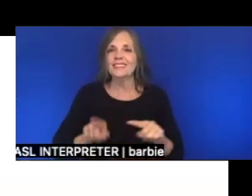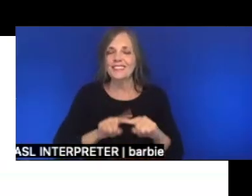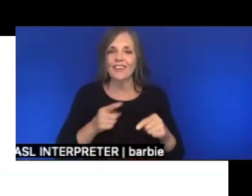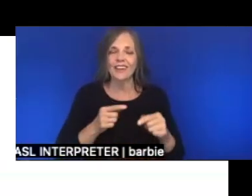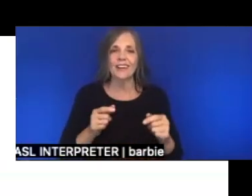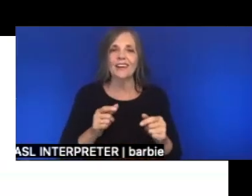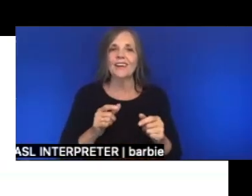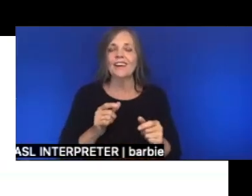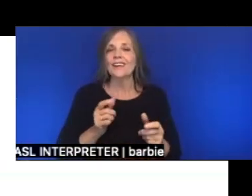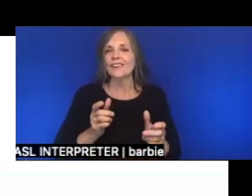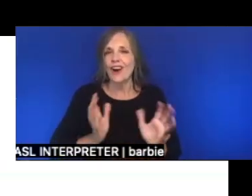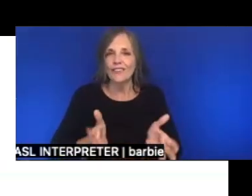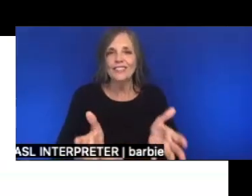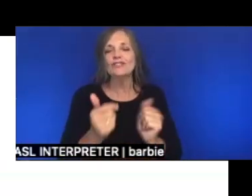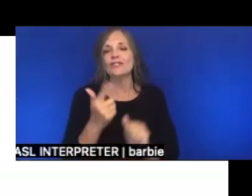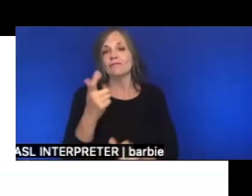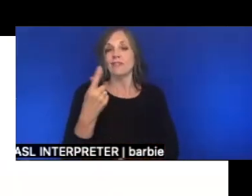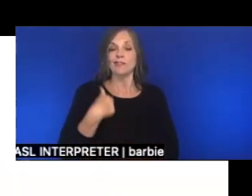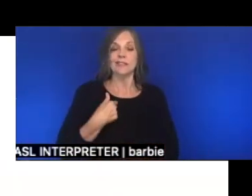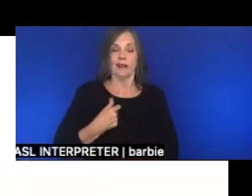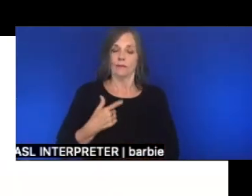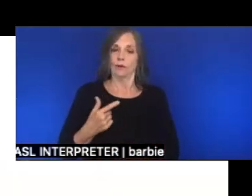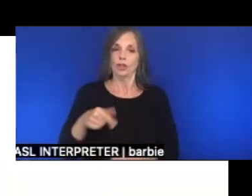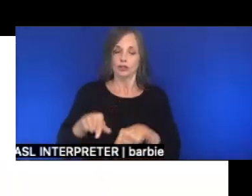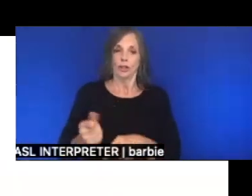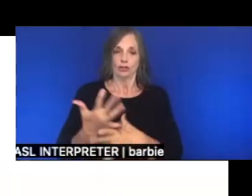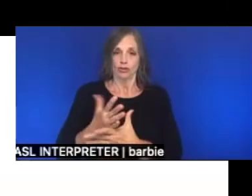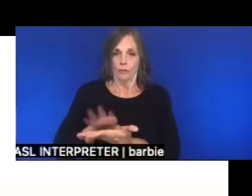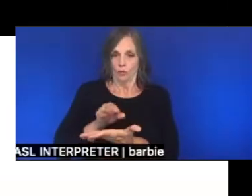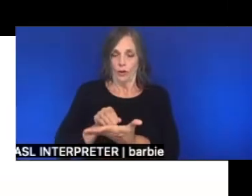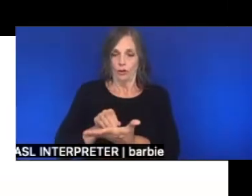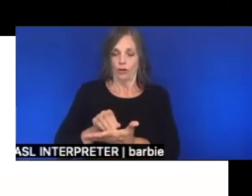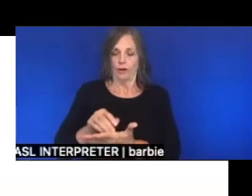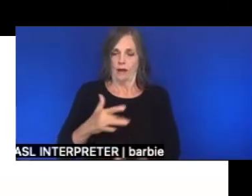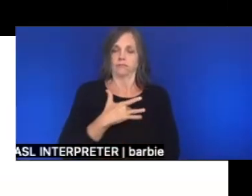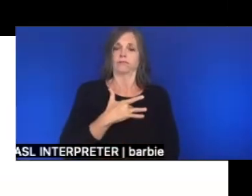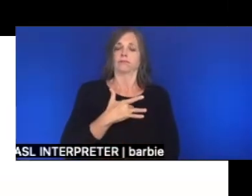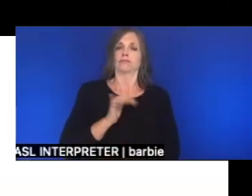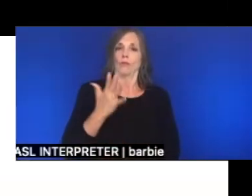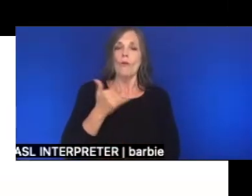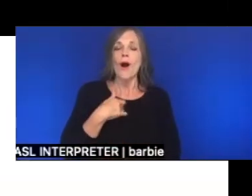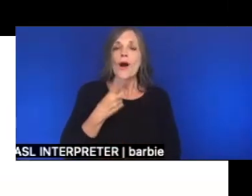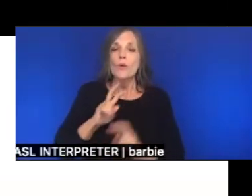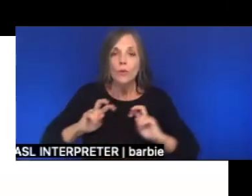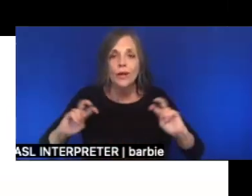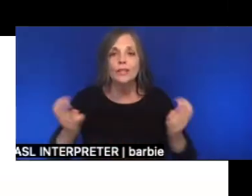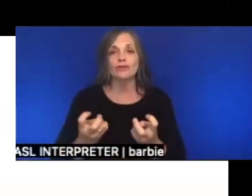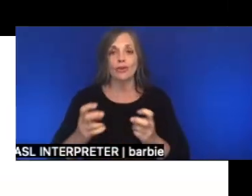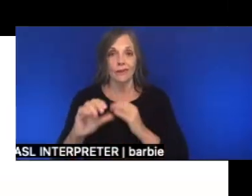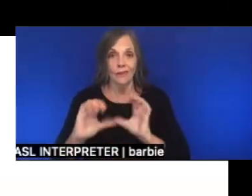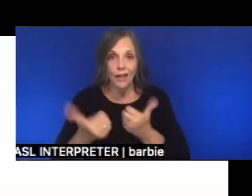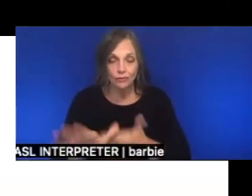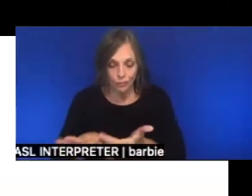because we were all placed in the classroom in a kind of a circle. And so the teacher asked us, okay, now you can